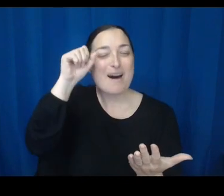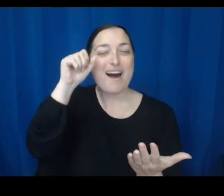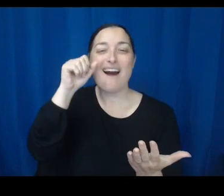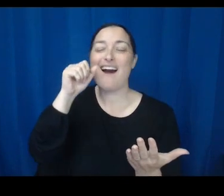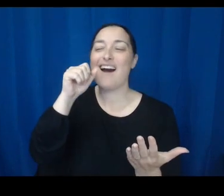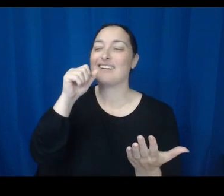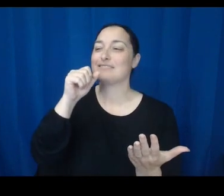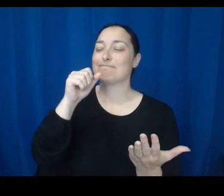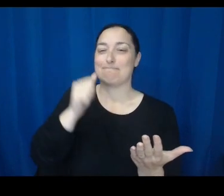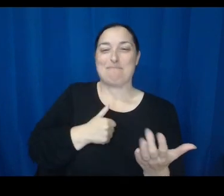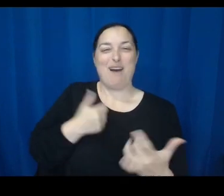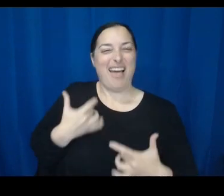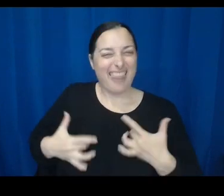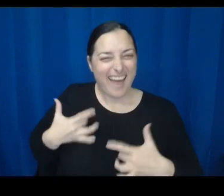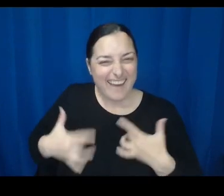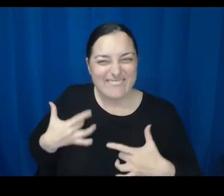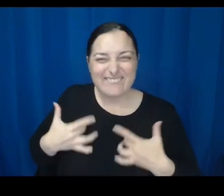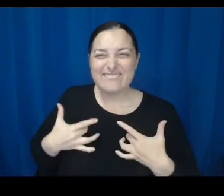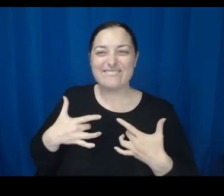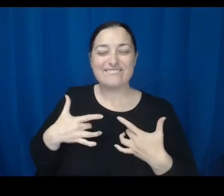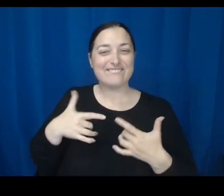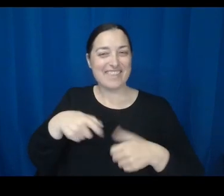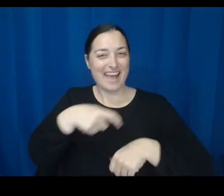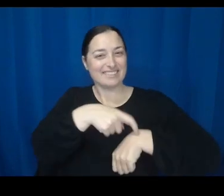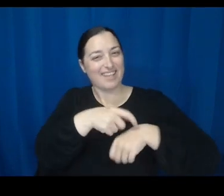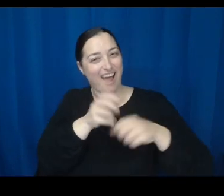of my life and, you know, see